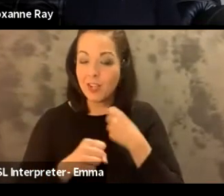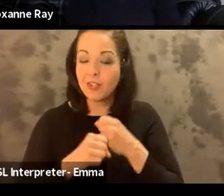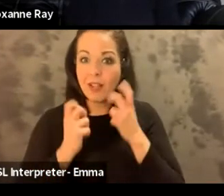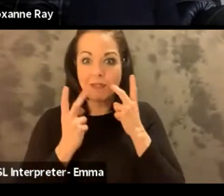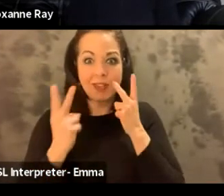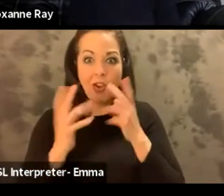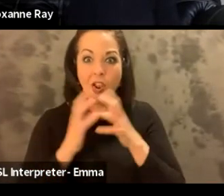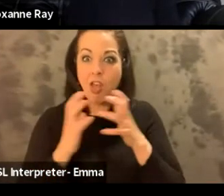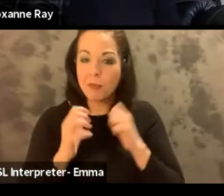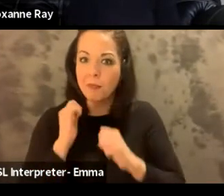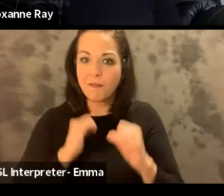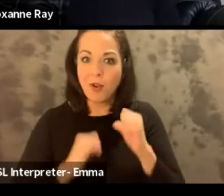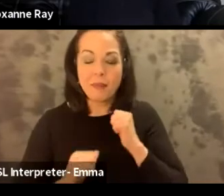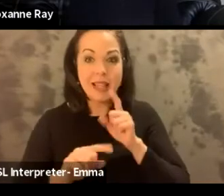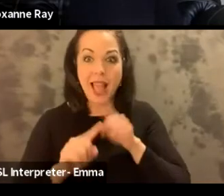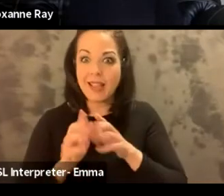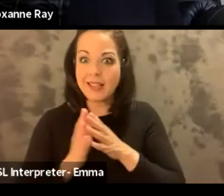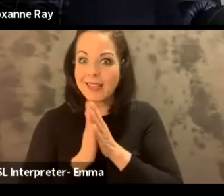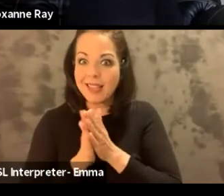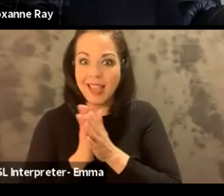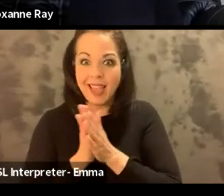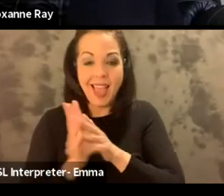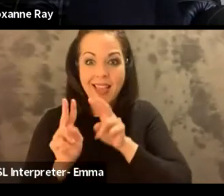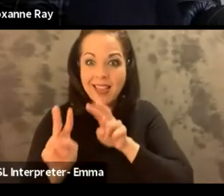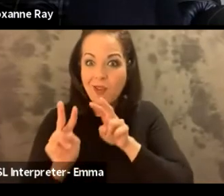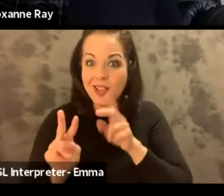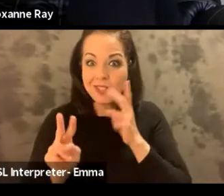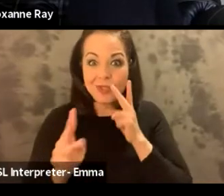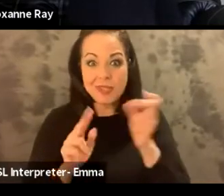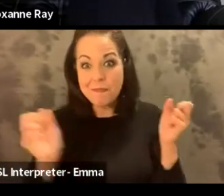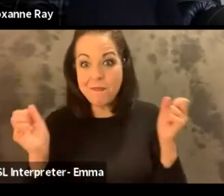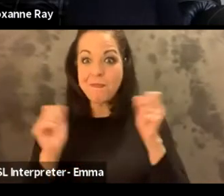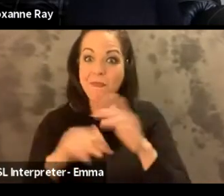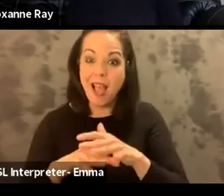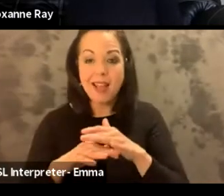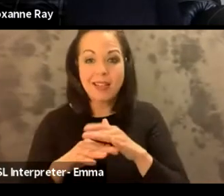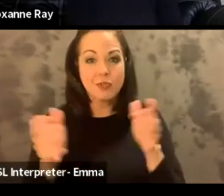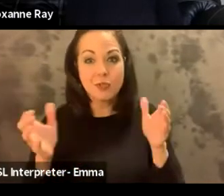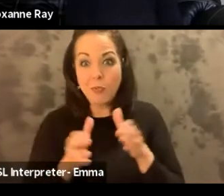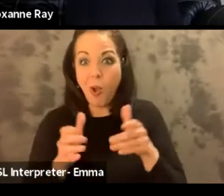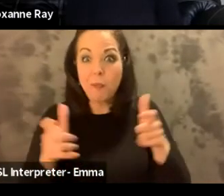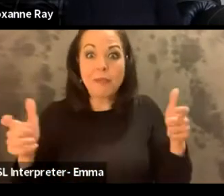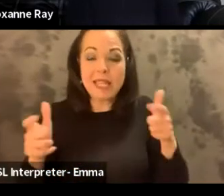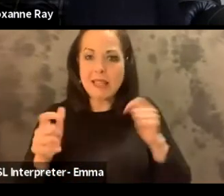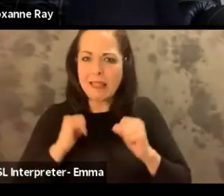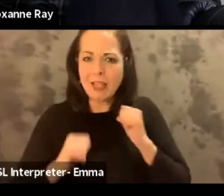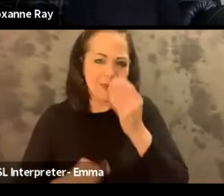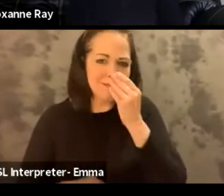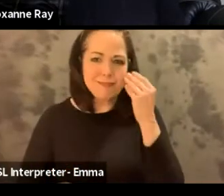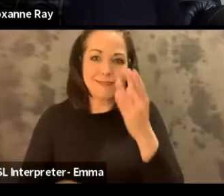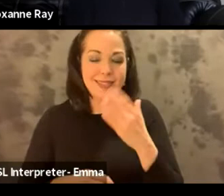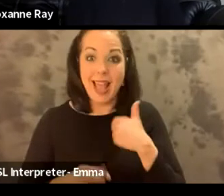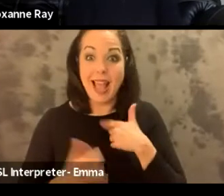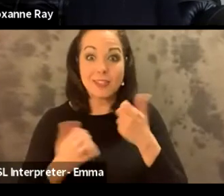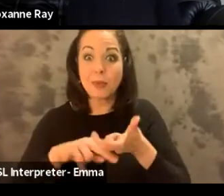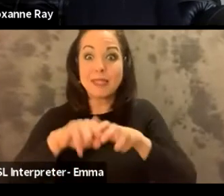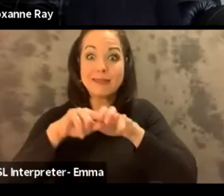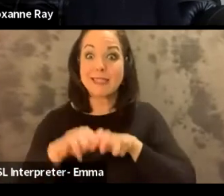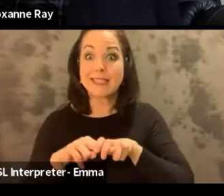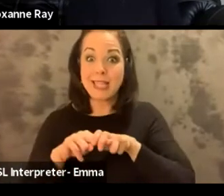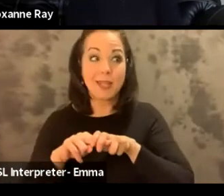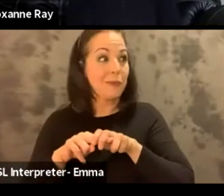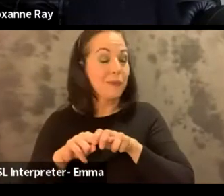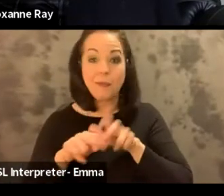performances, and I cannot wait to be back in a theater of small, big, you name it. I just want to be sitting with people again.